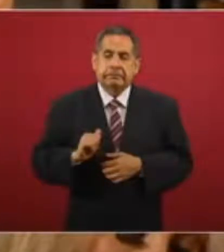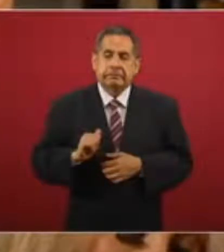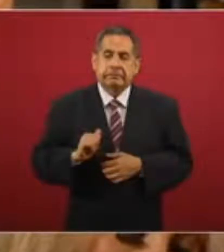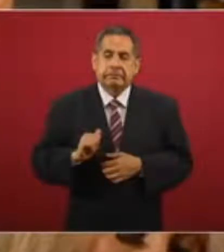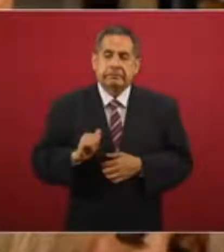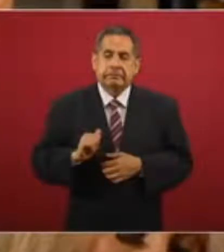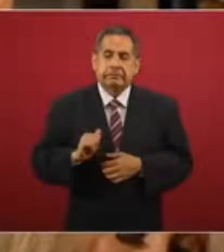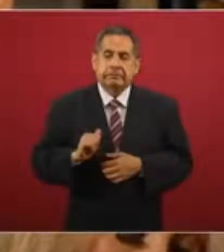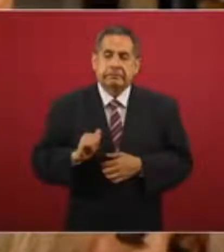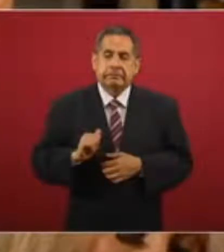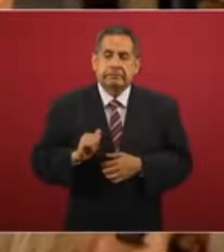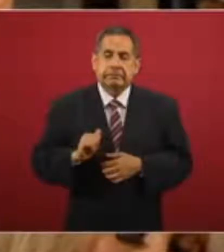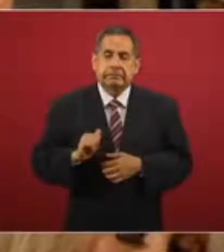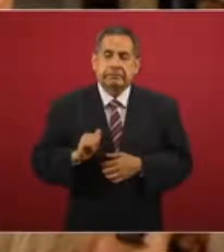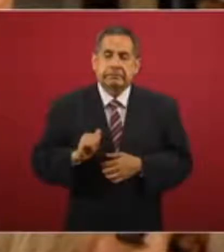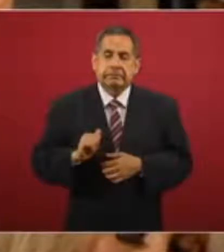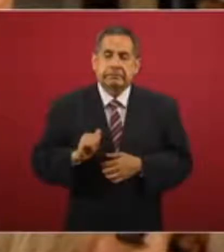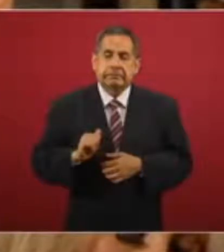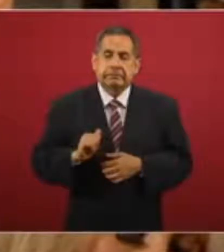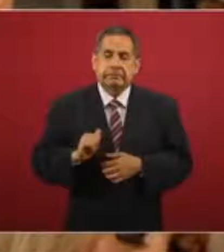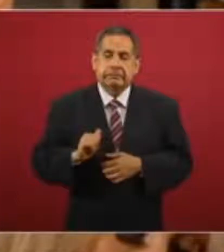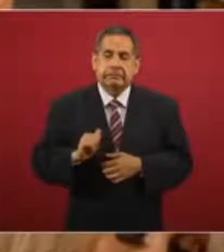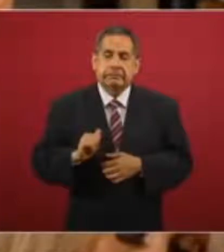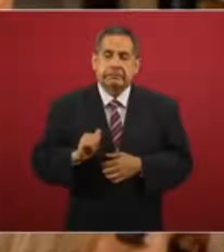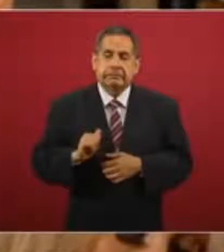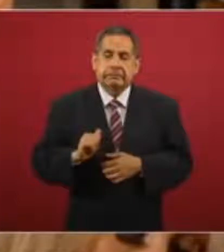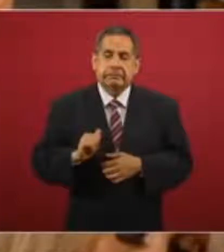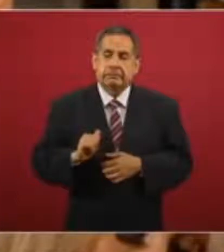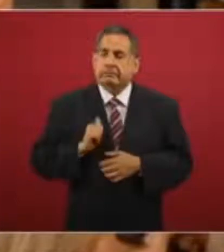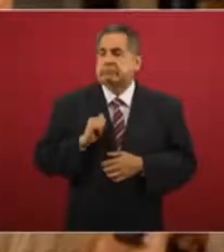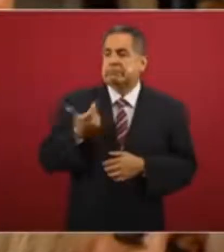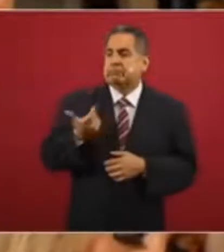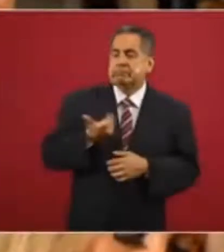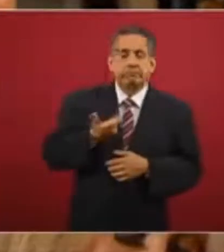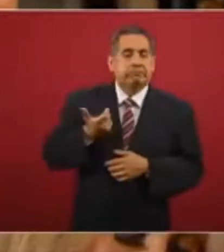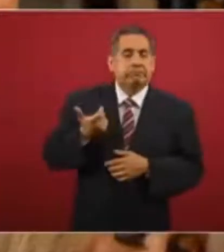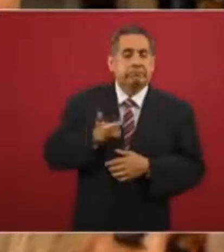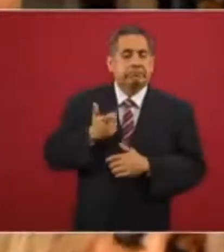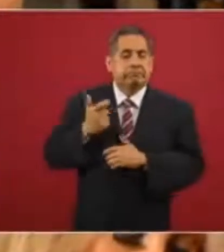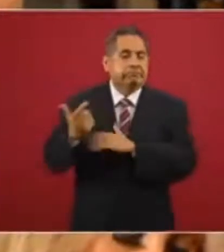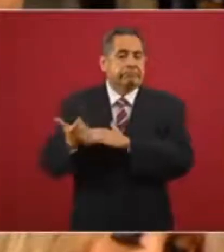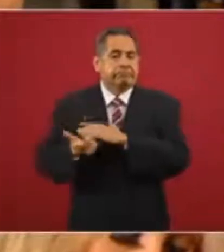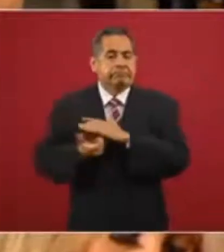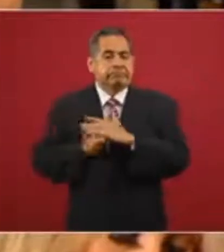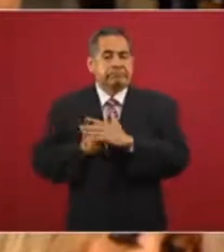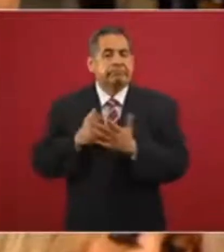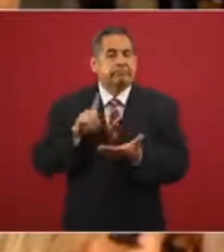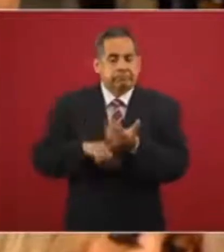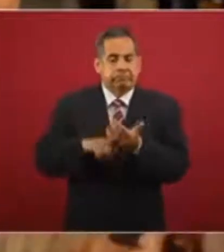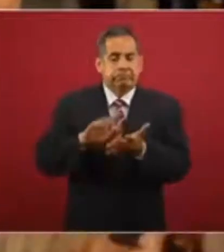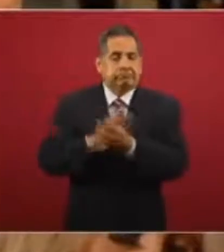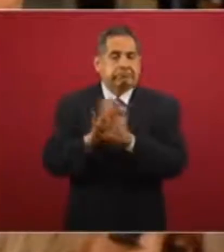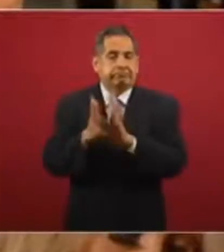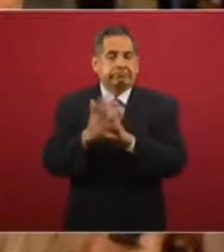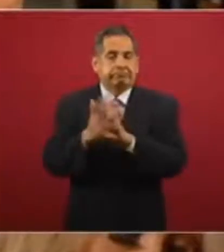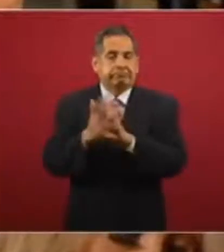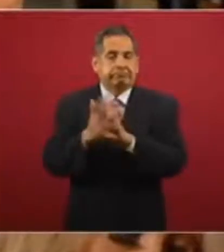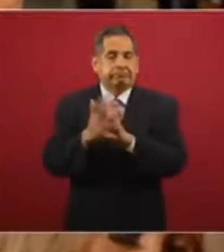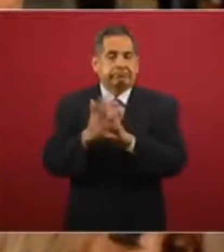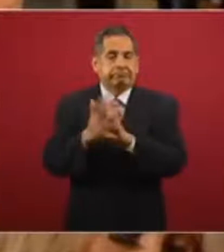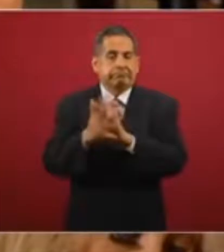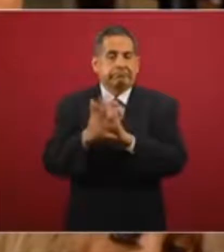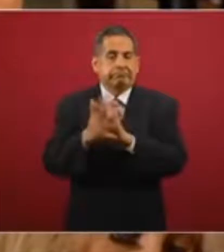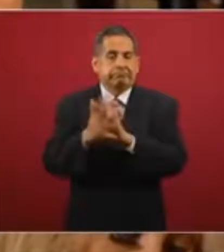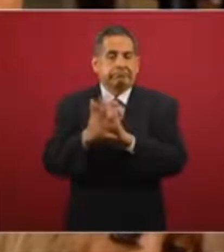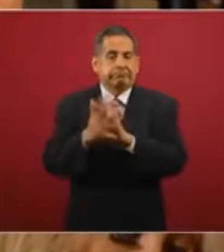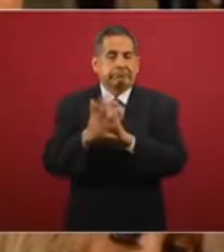been benefiting from some of what he's about to mention. Del crimen organizado. So he